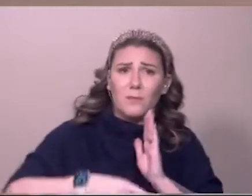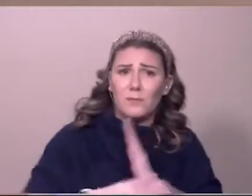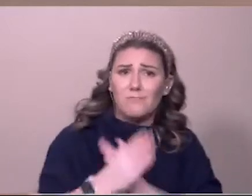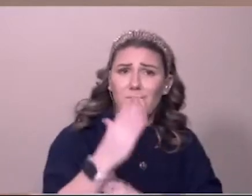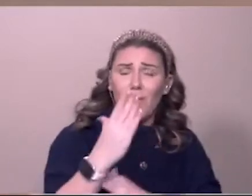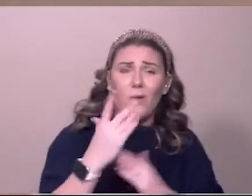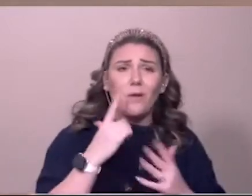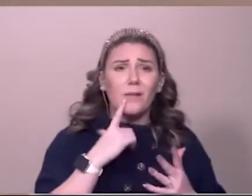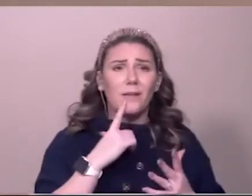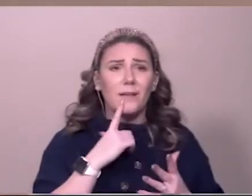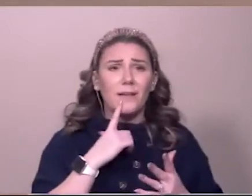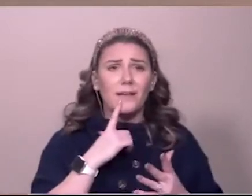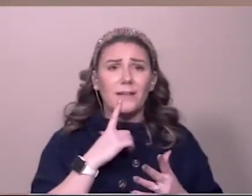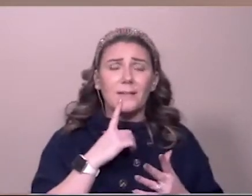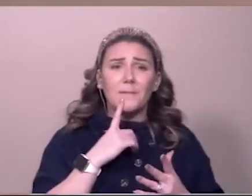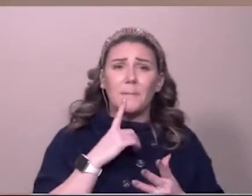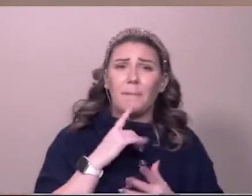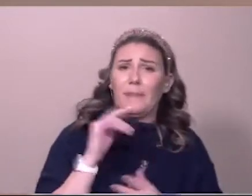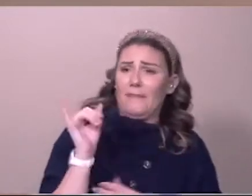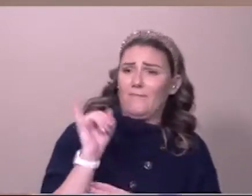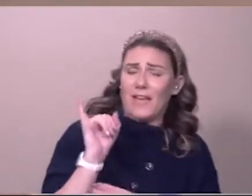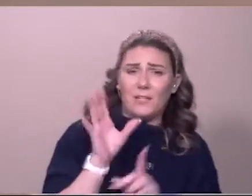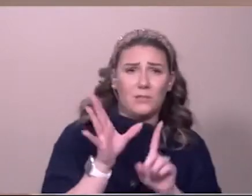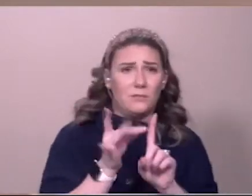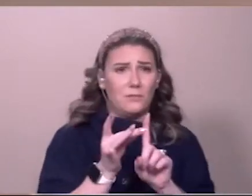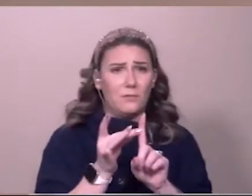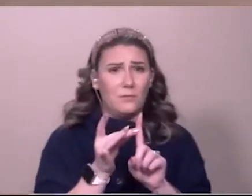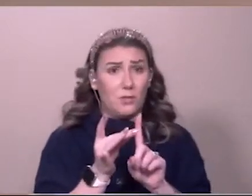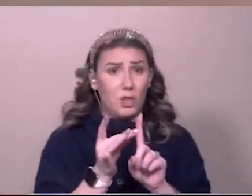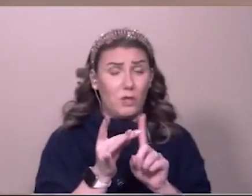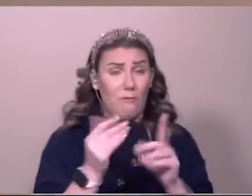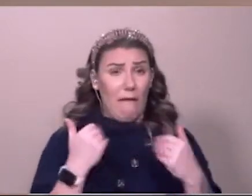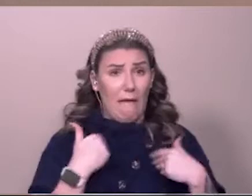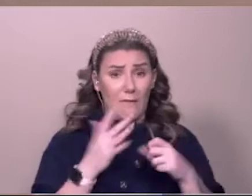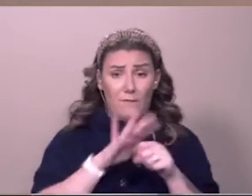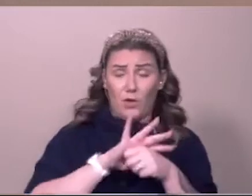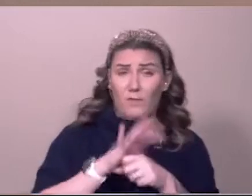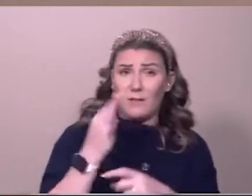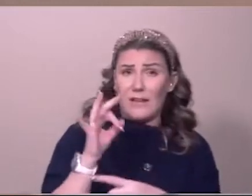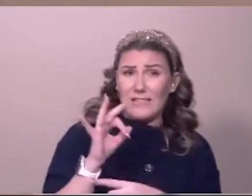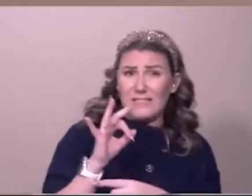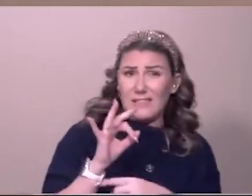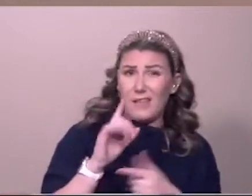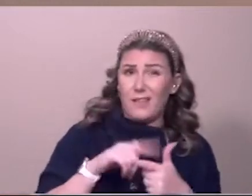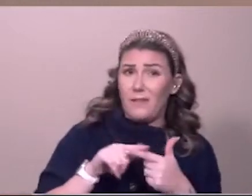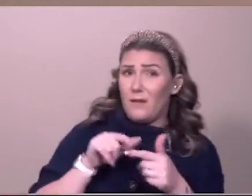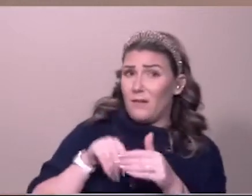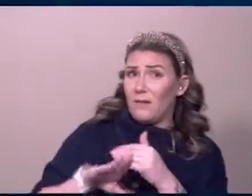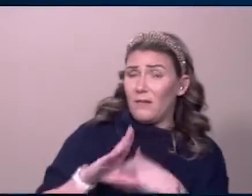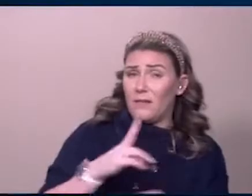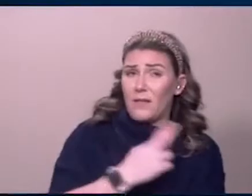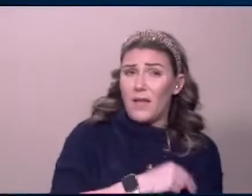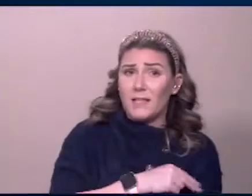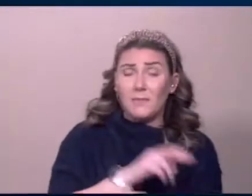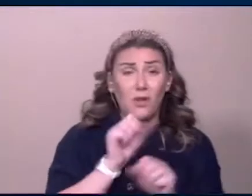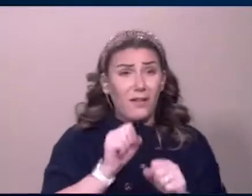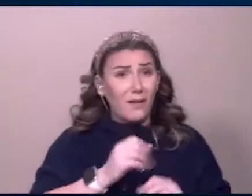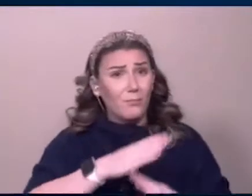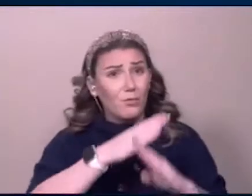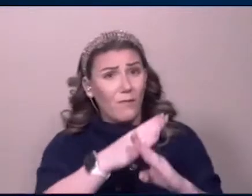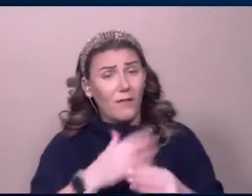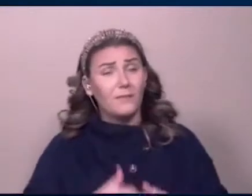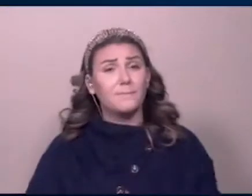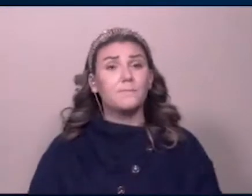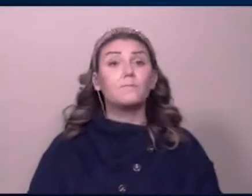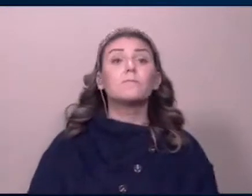getting infected with COVID is and having to go to the hospital, that's preventable. Yeah. And